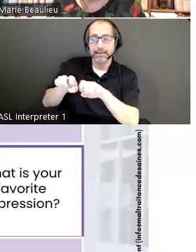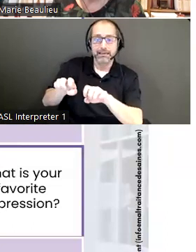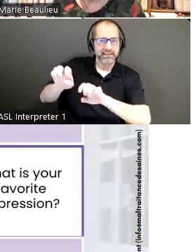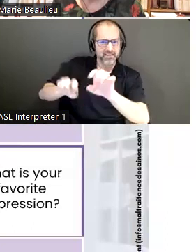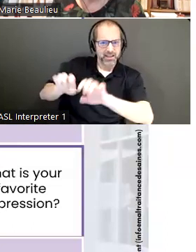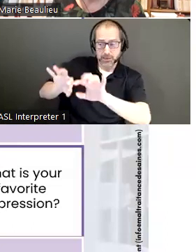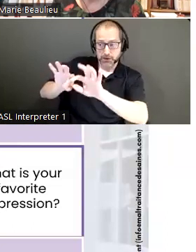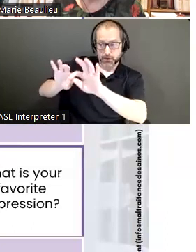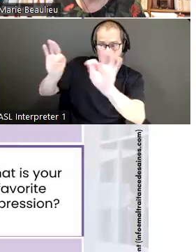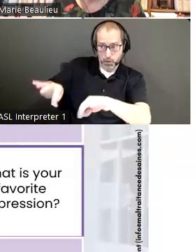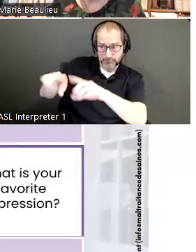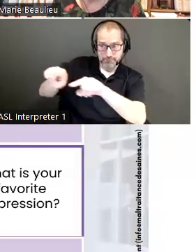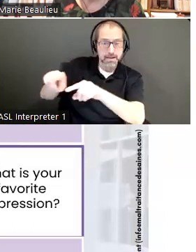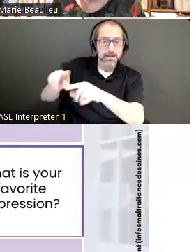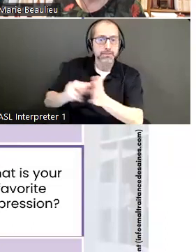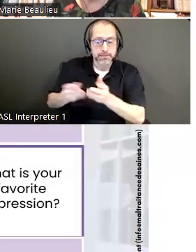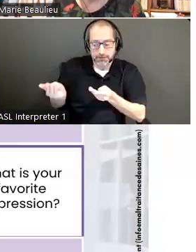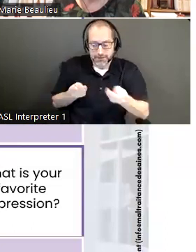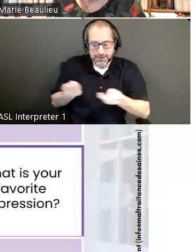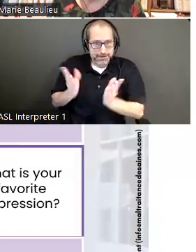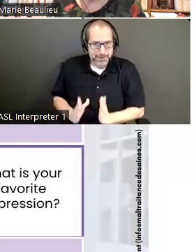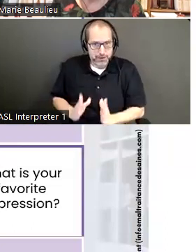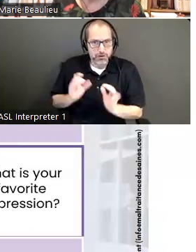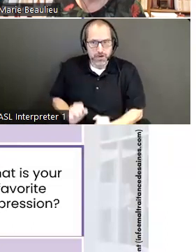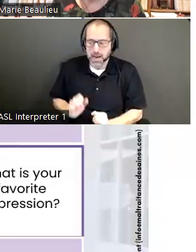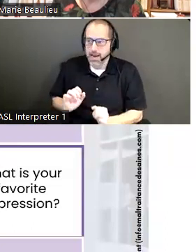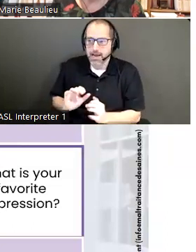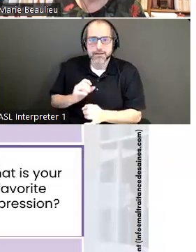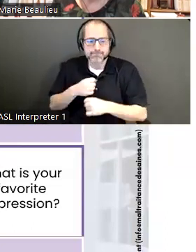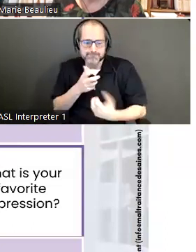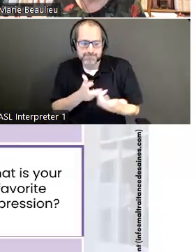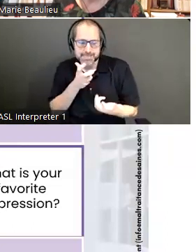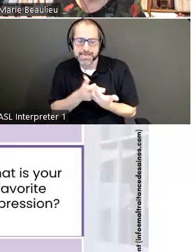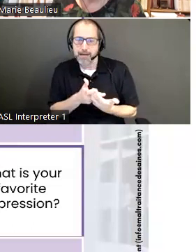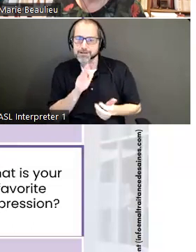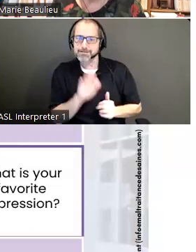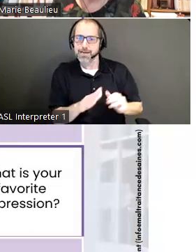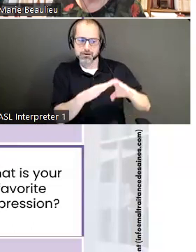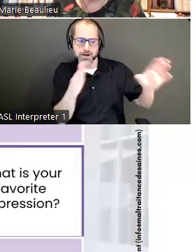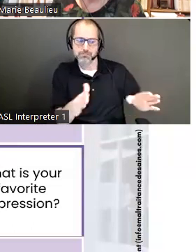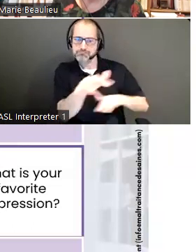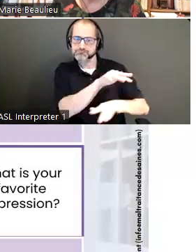the facilitator to make each activity its own, so it meets the need